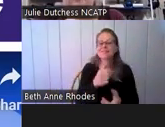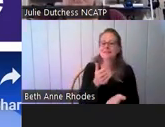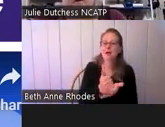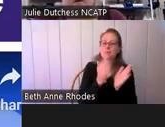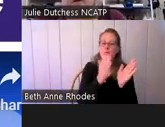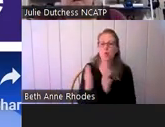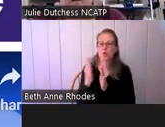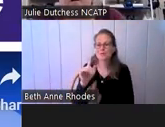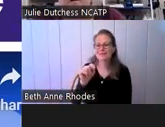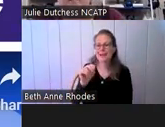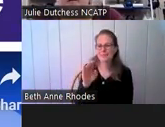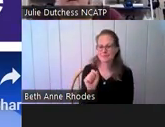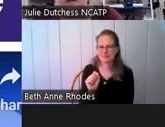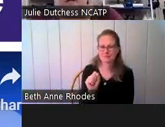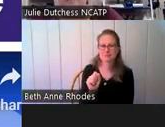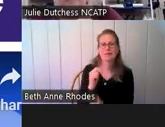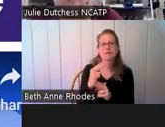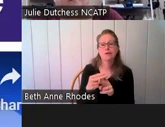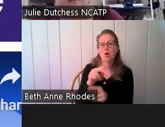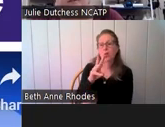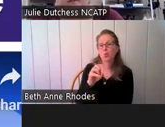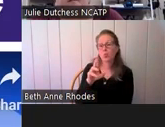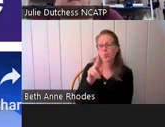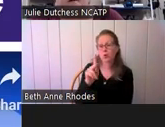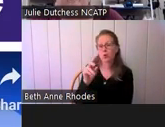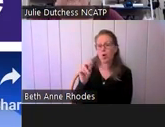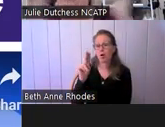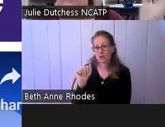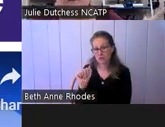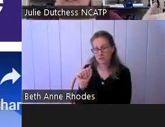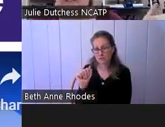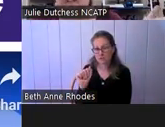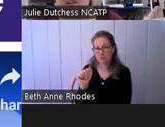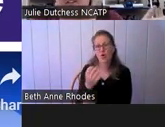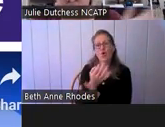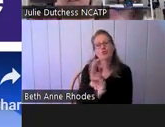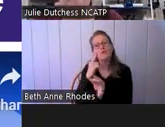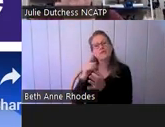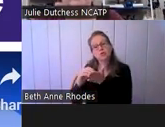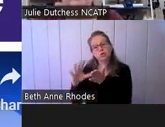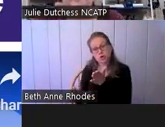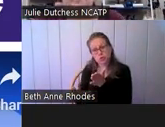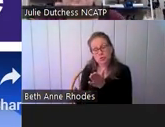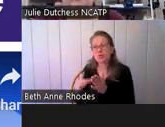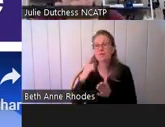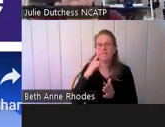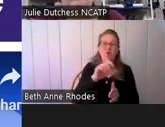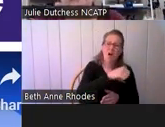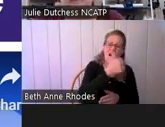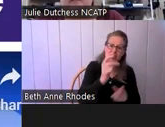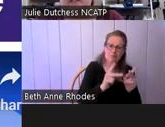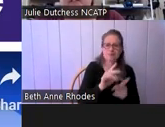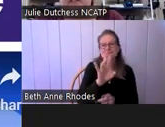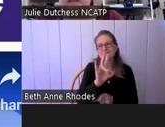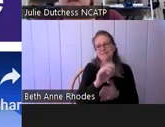And it's Workana. It's free for students. For everybody else, it's $7 a month, but it